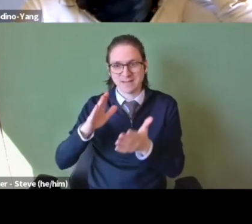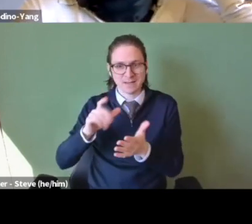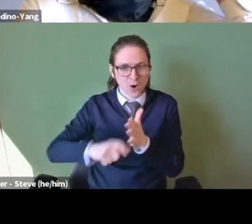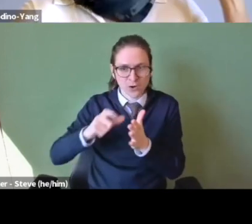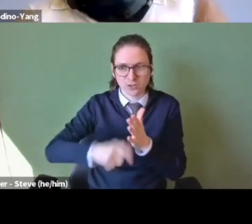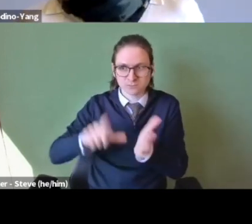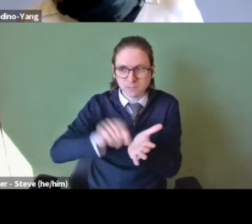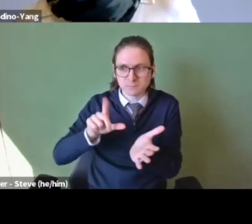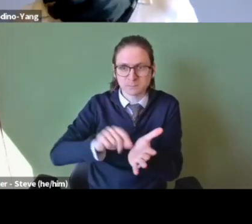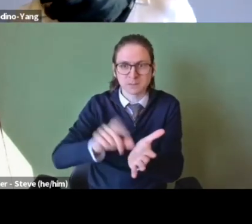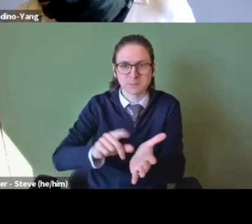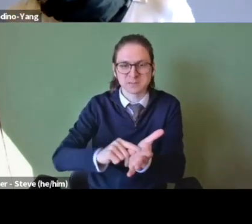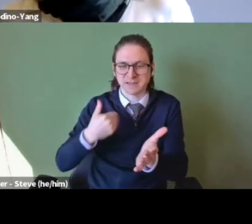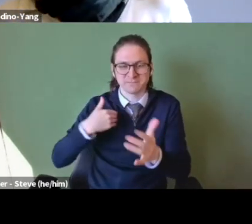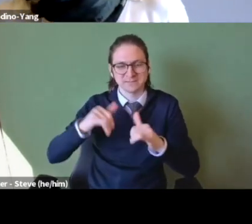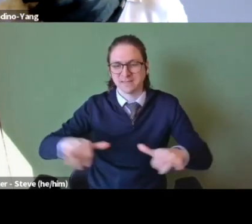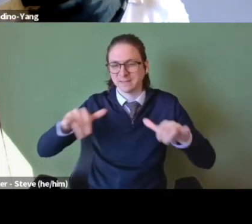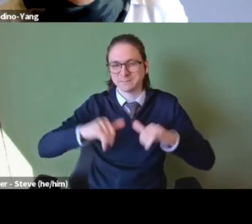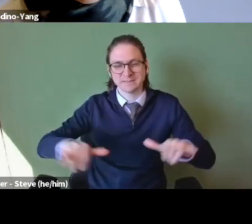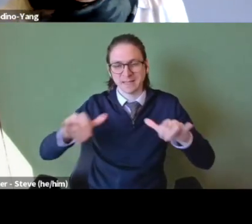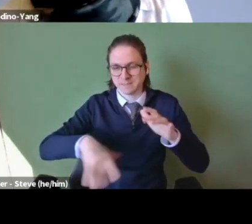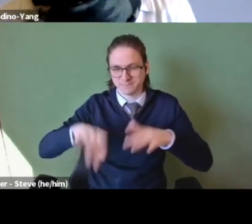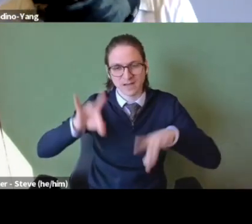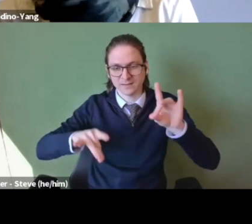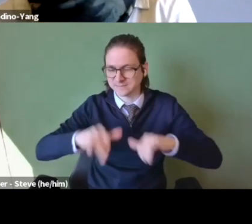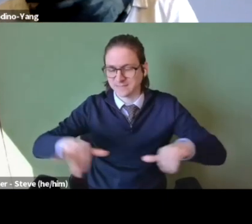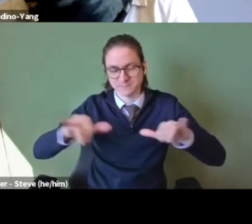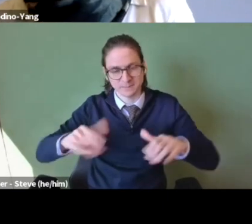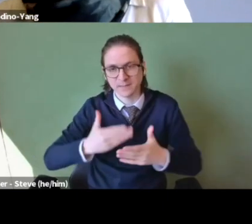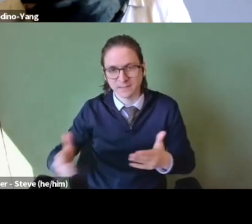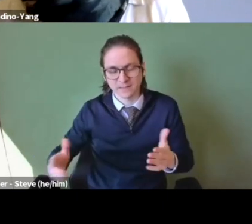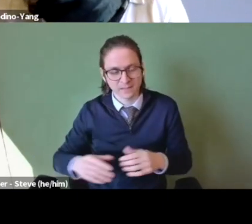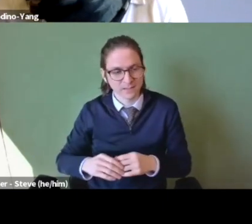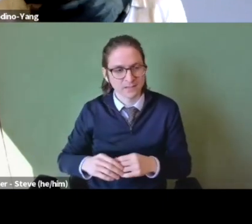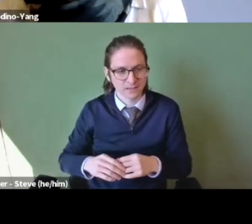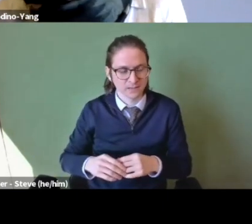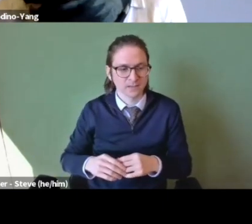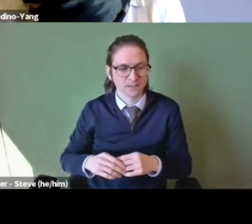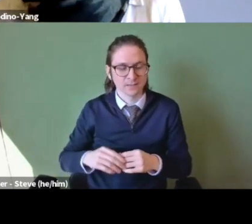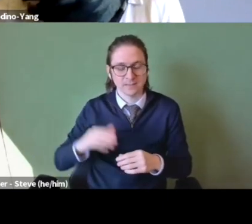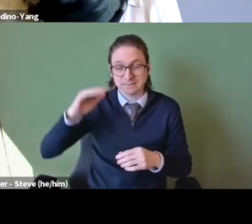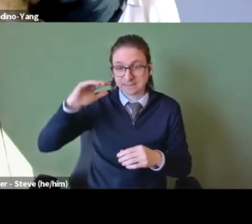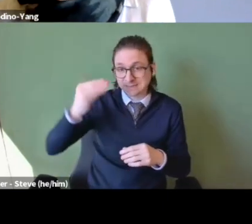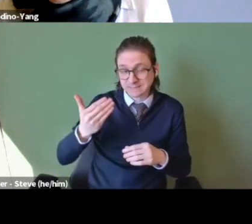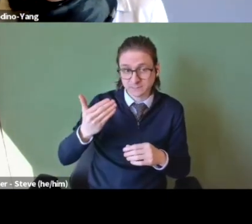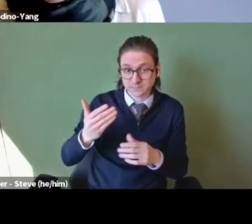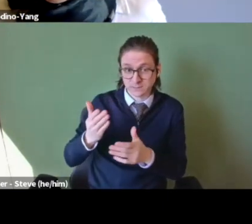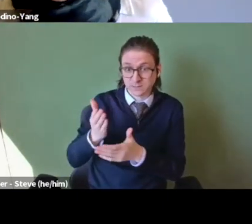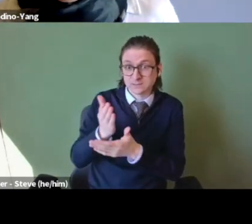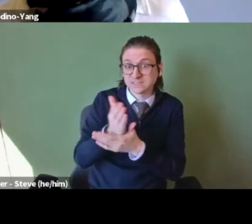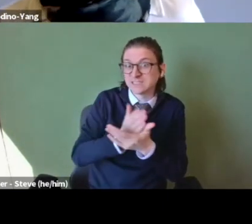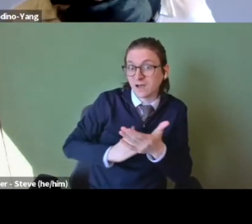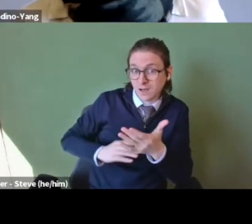pattern, that only some kinds of stories and